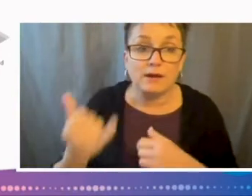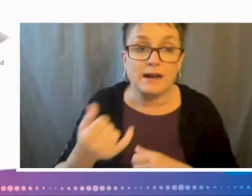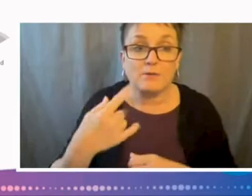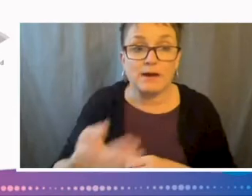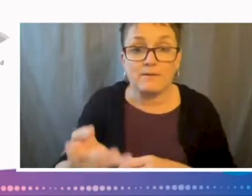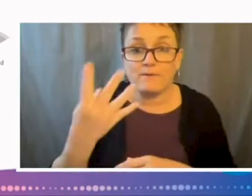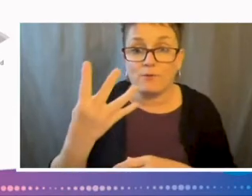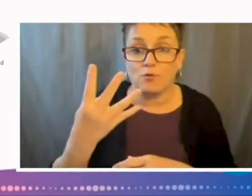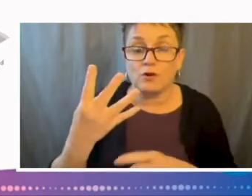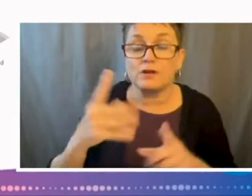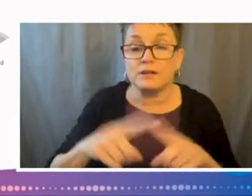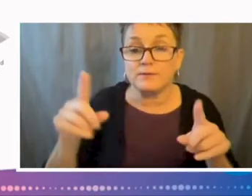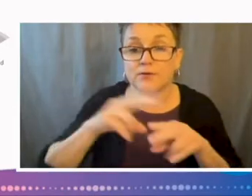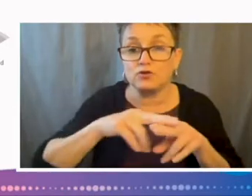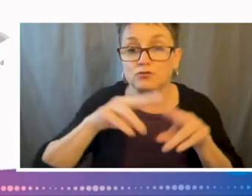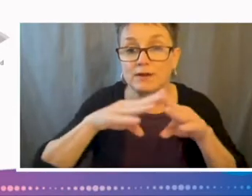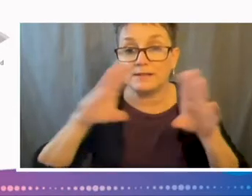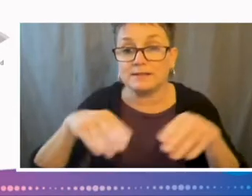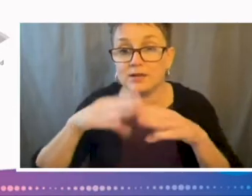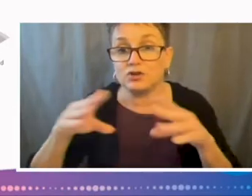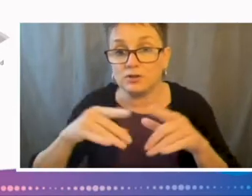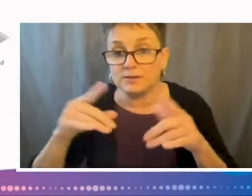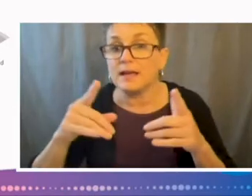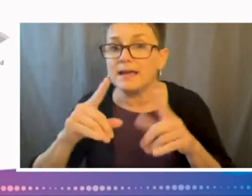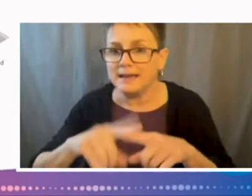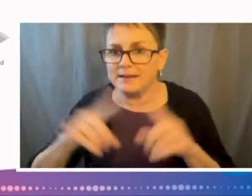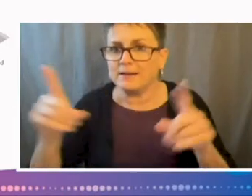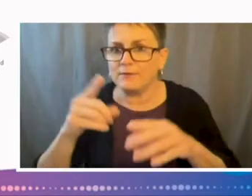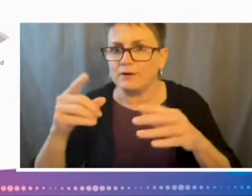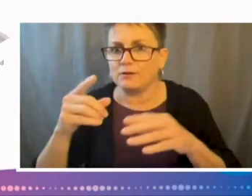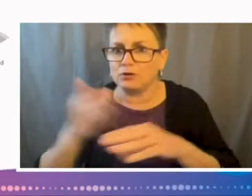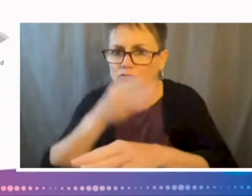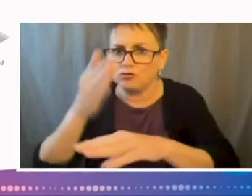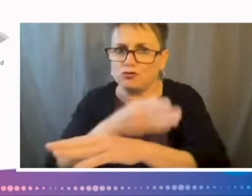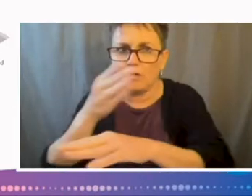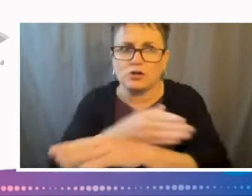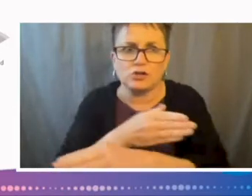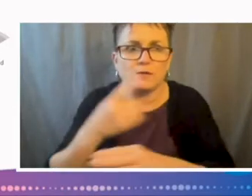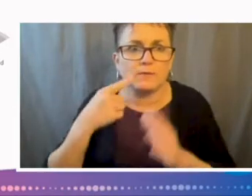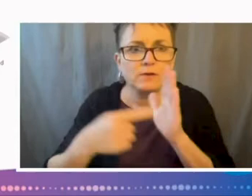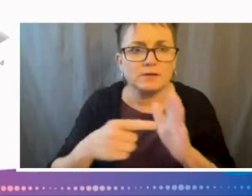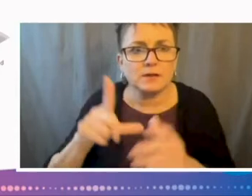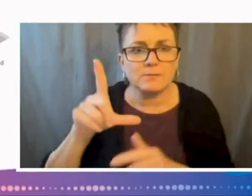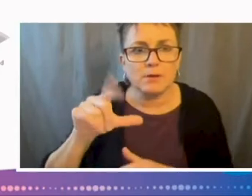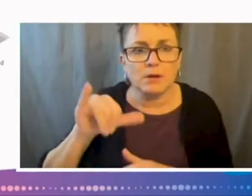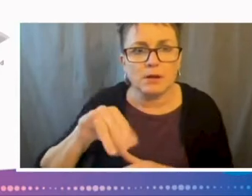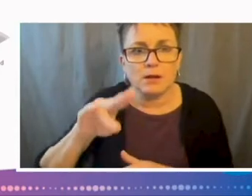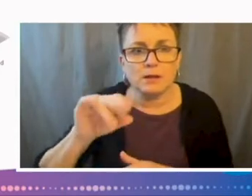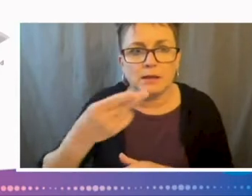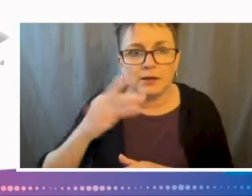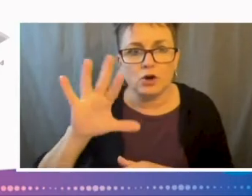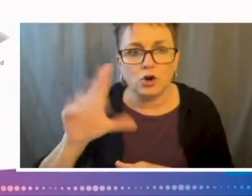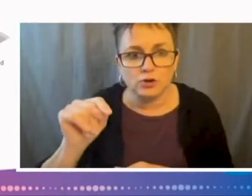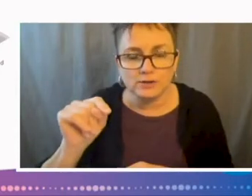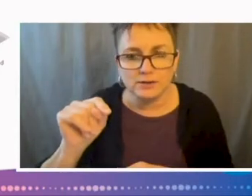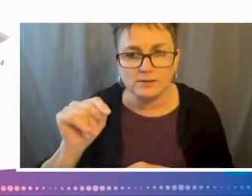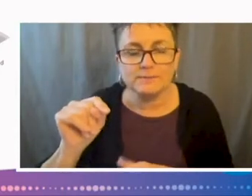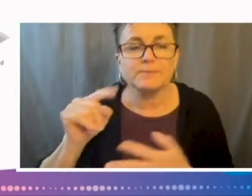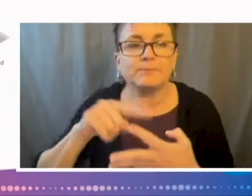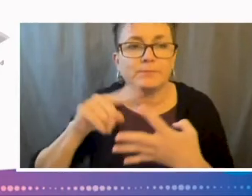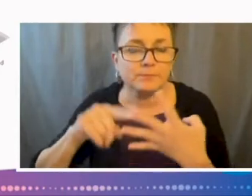construction. Including Lyndhurst Station, which was mentioned before by Mike Piscardi. Thank you, Mike. We have